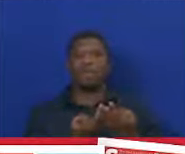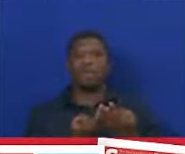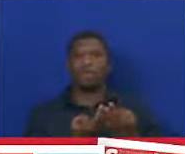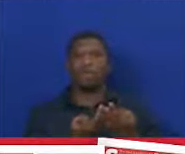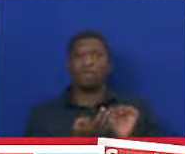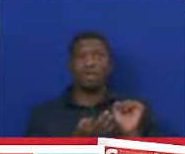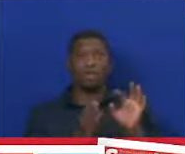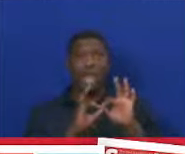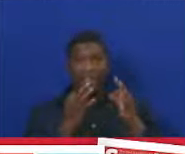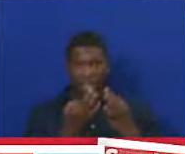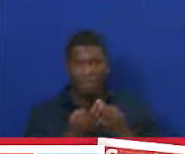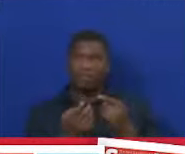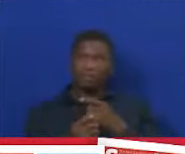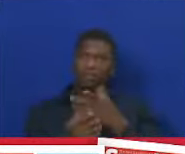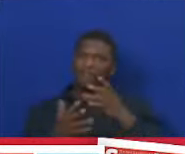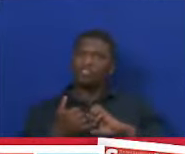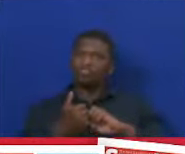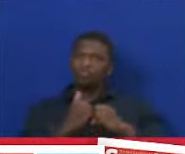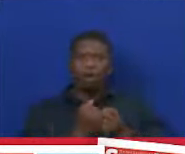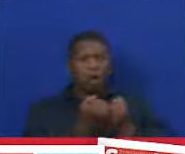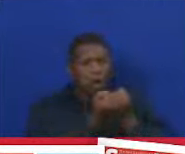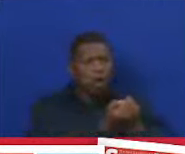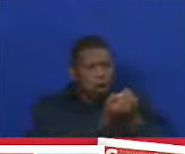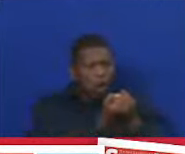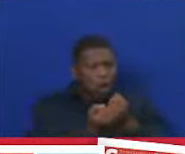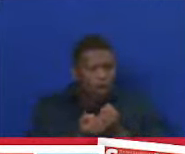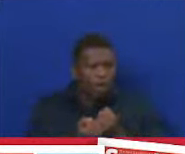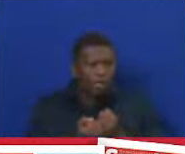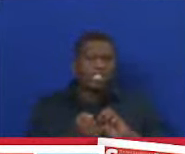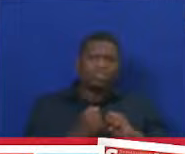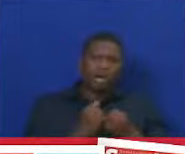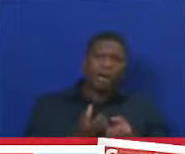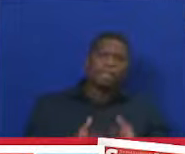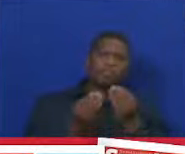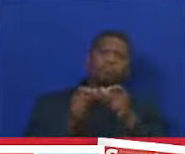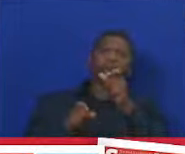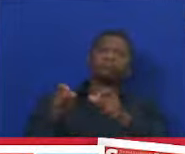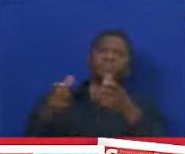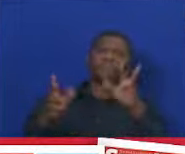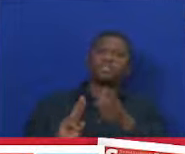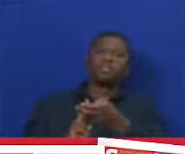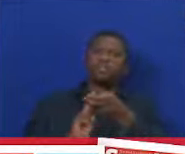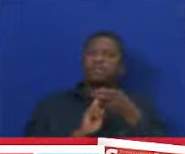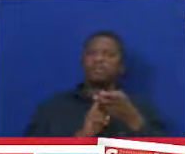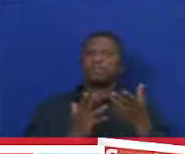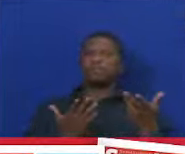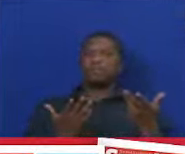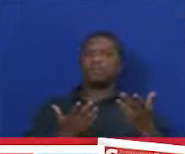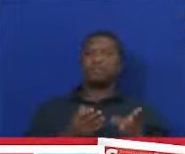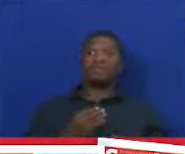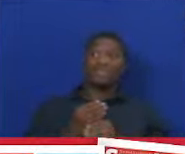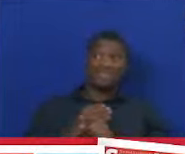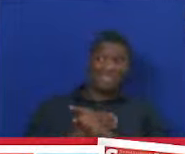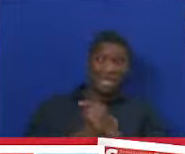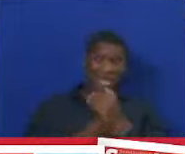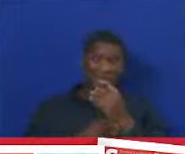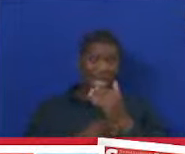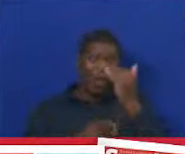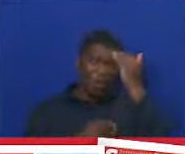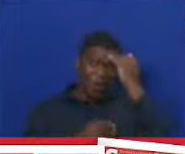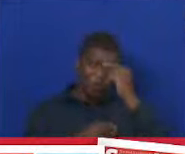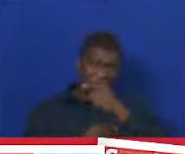kidnapped individuals, and they know that he is capable of doing that